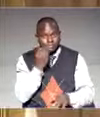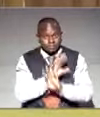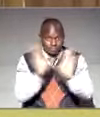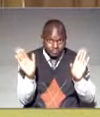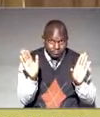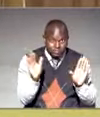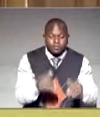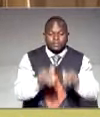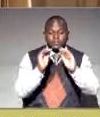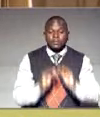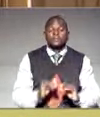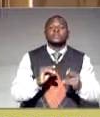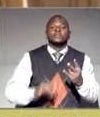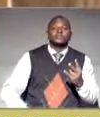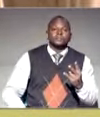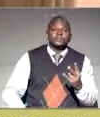Next.